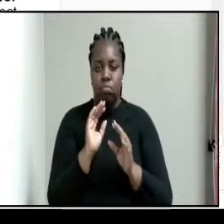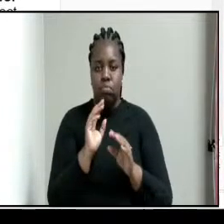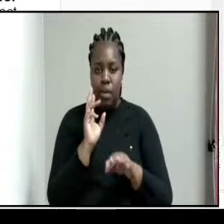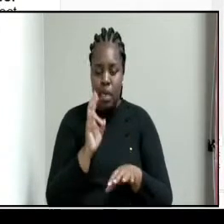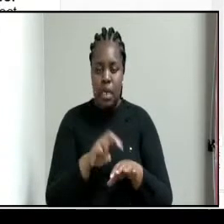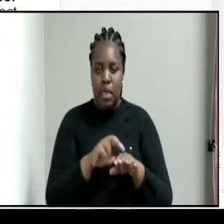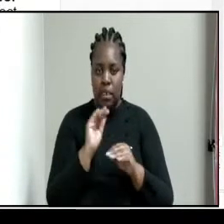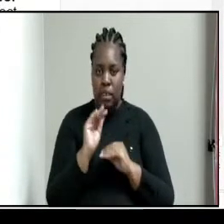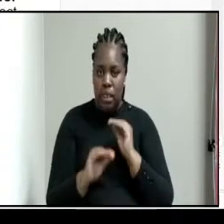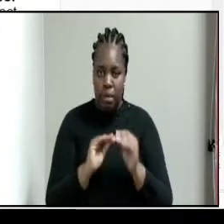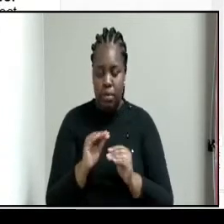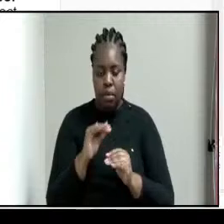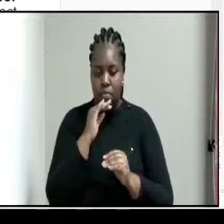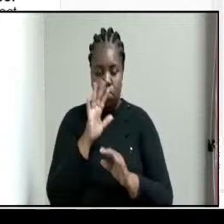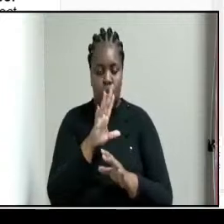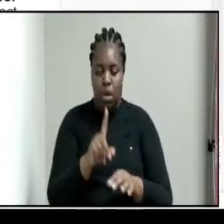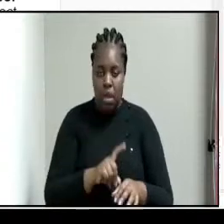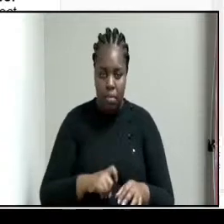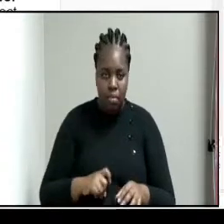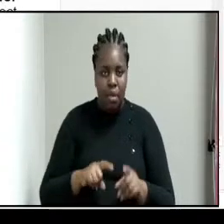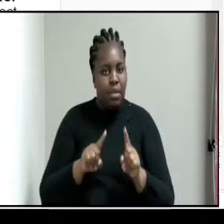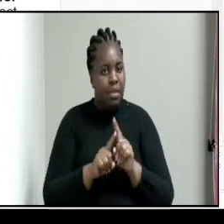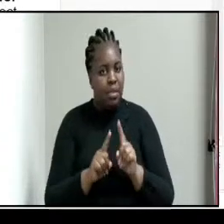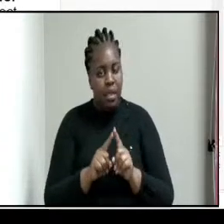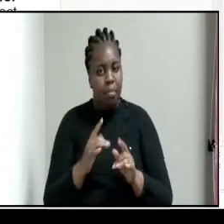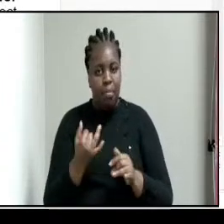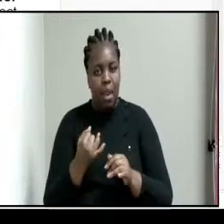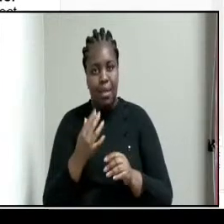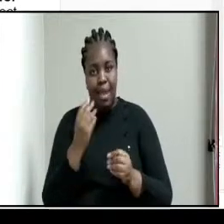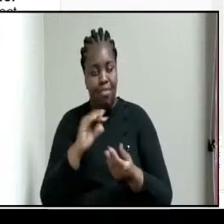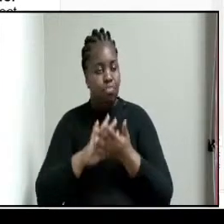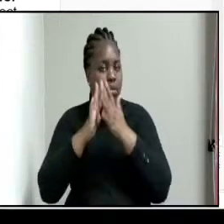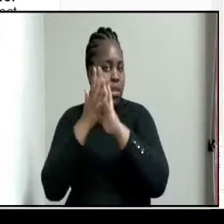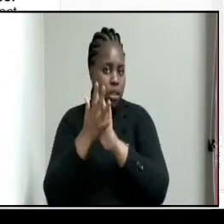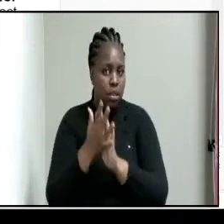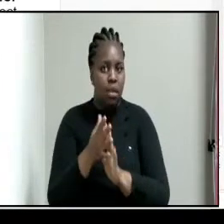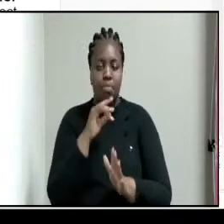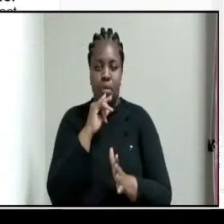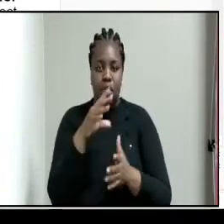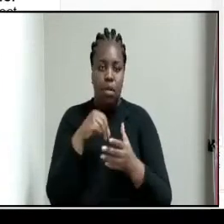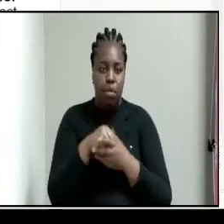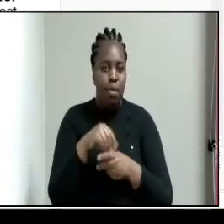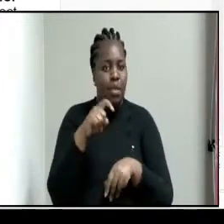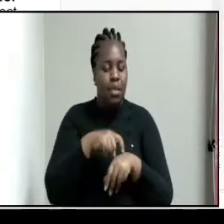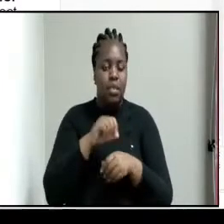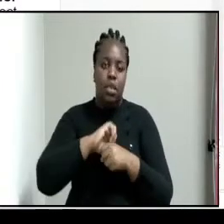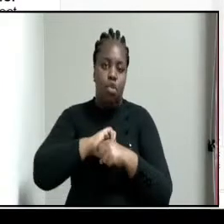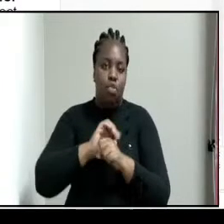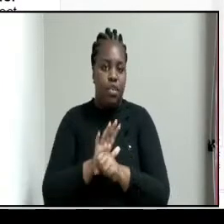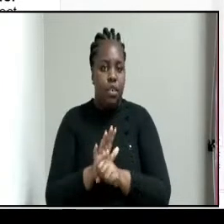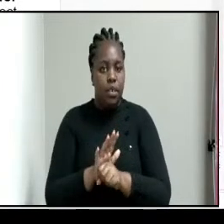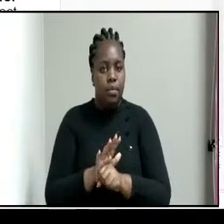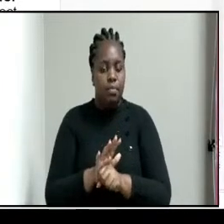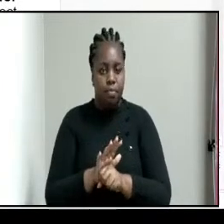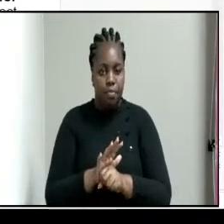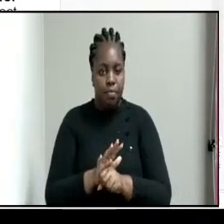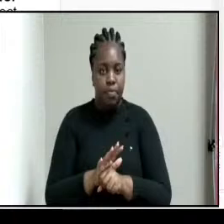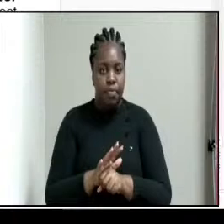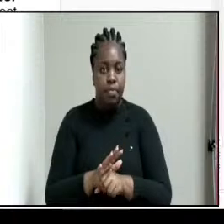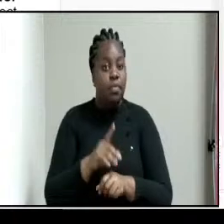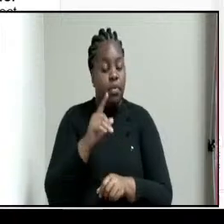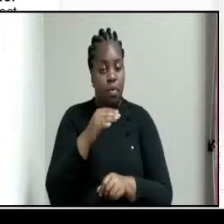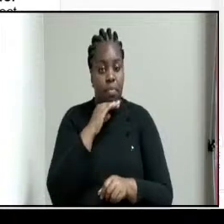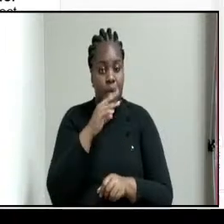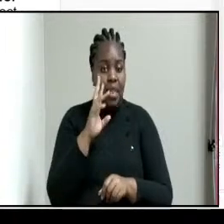to mitigate and alleviate hunger, even in times of natural and other disasters, including during COVID-19. And